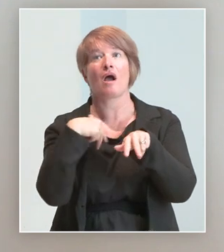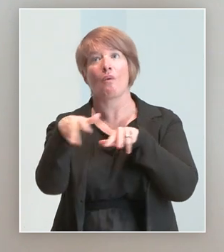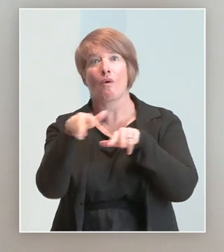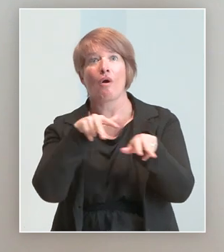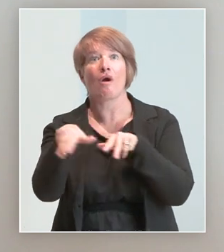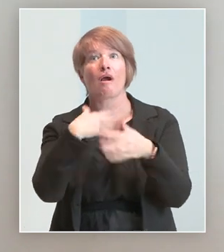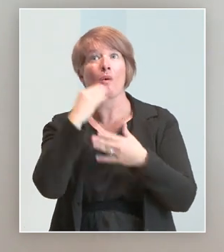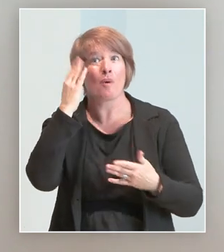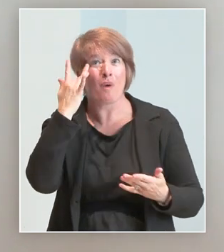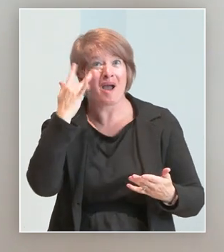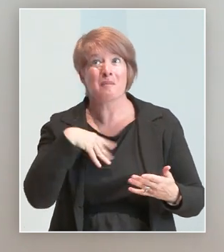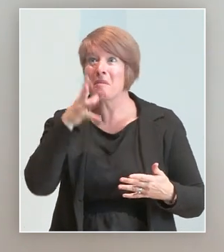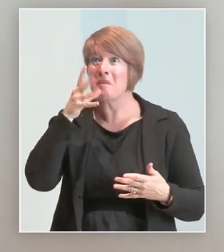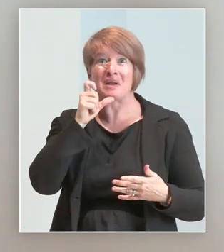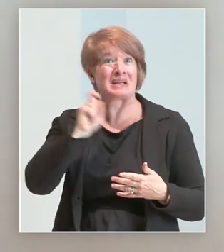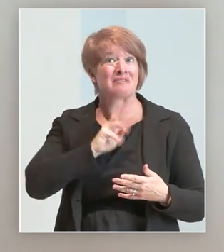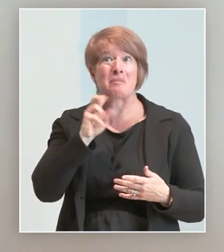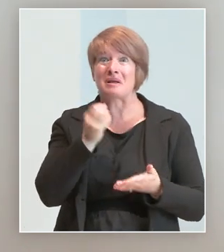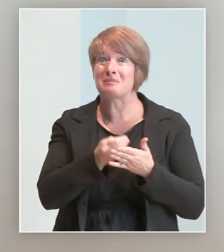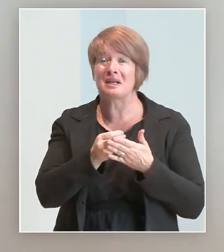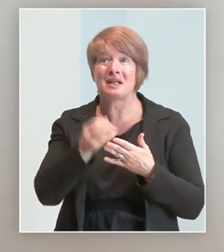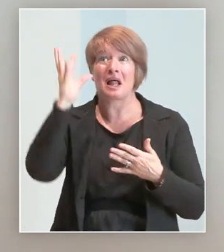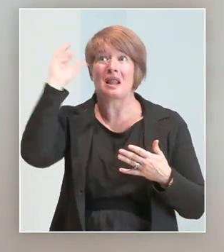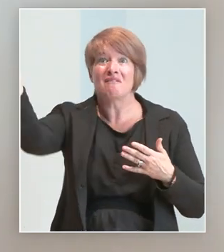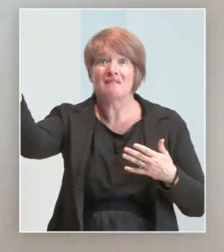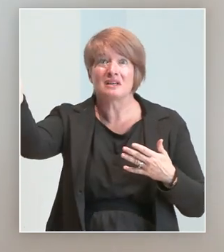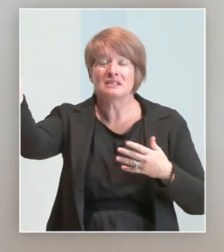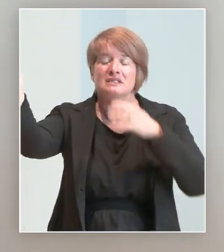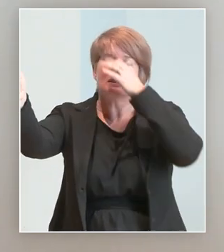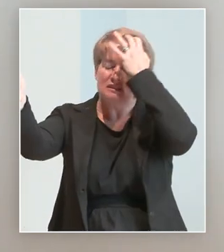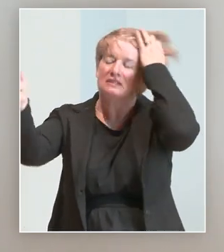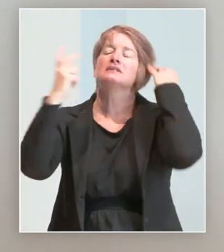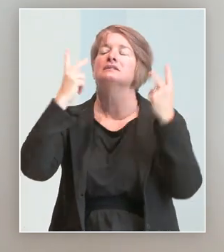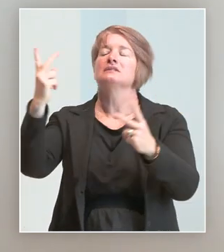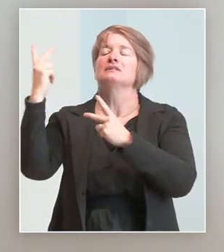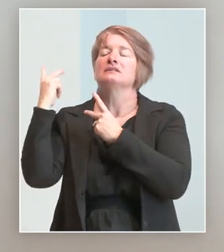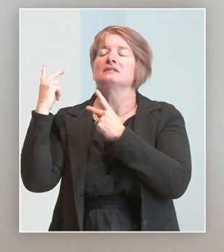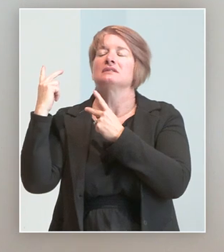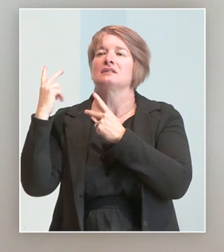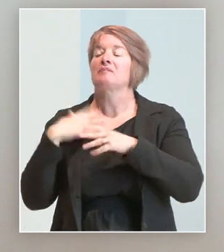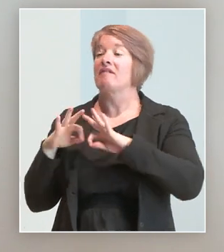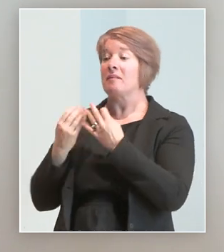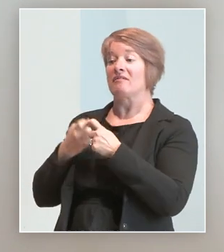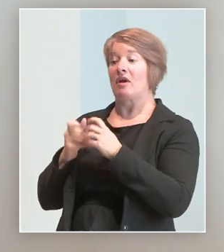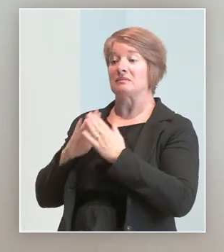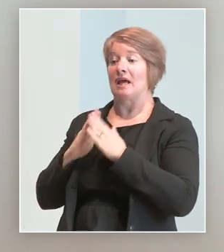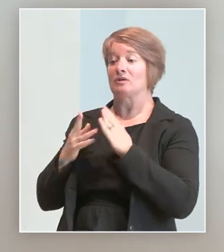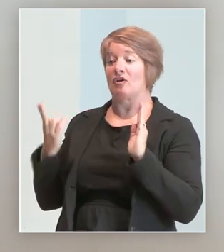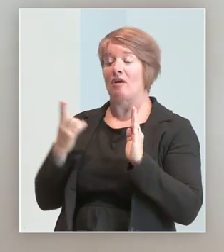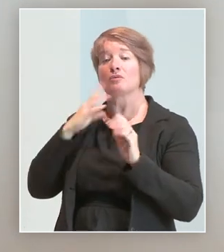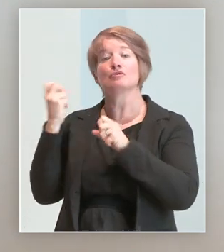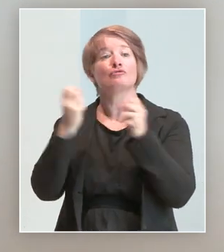my mother had driven away, and with no bus money, I was only reminded of the way my family would drive home from downtown Hartford to